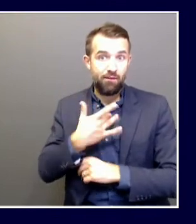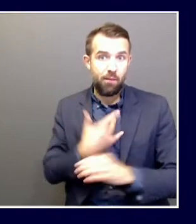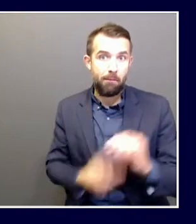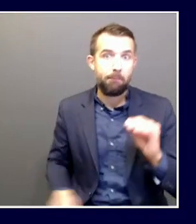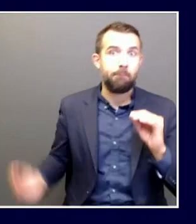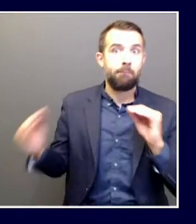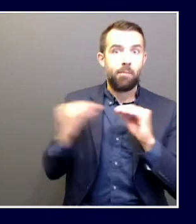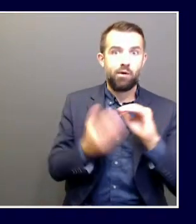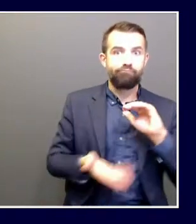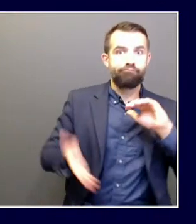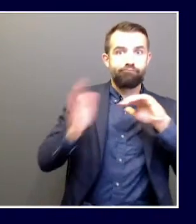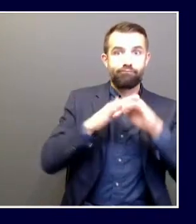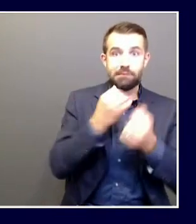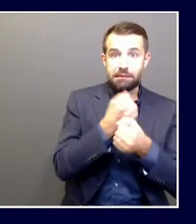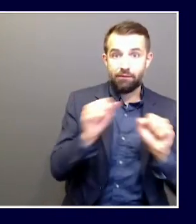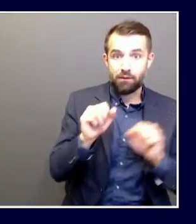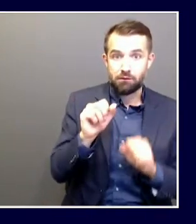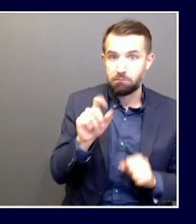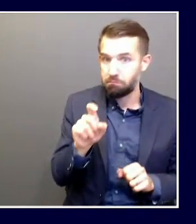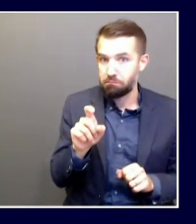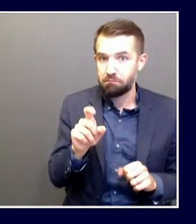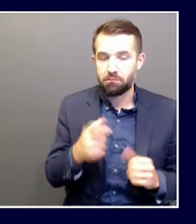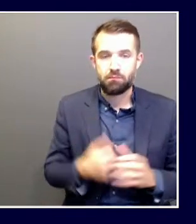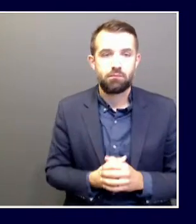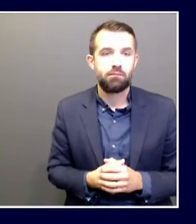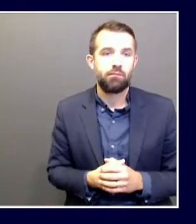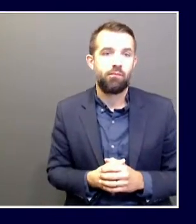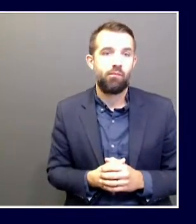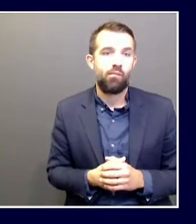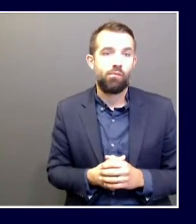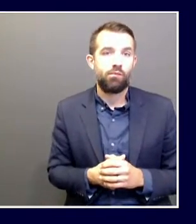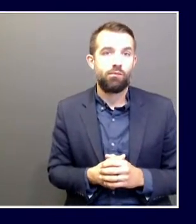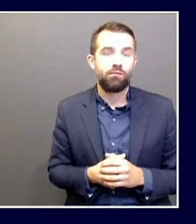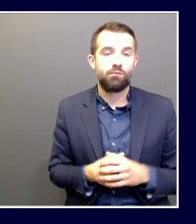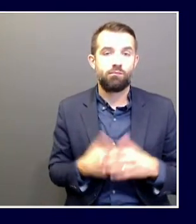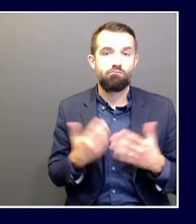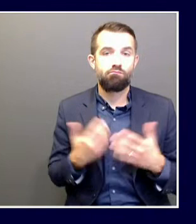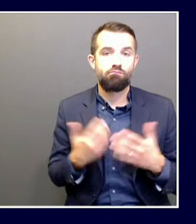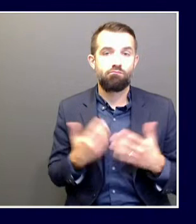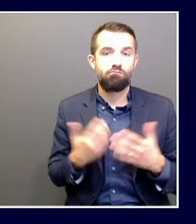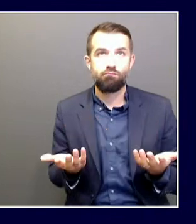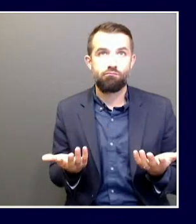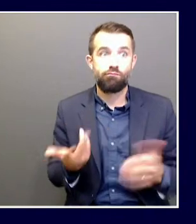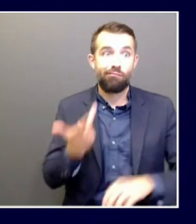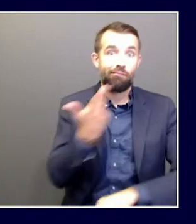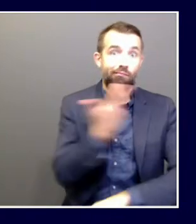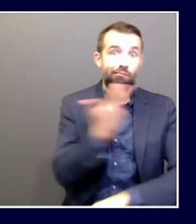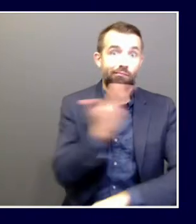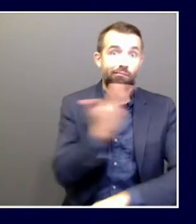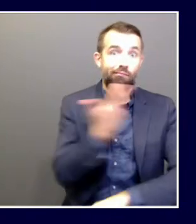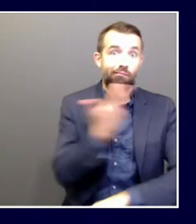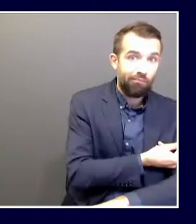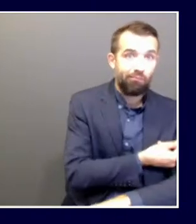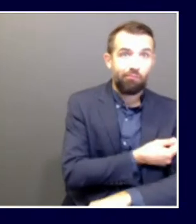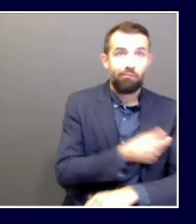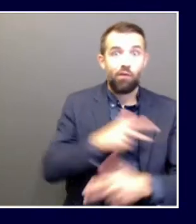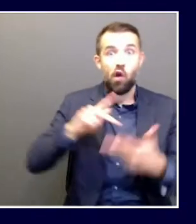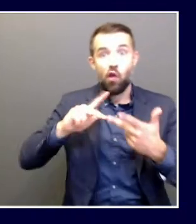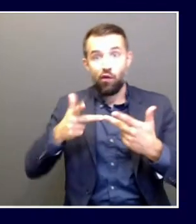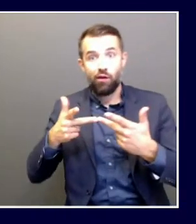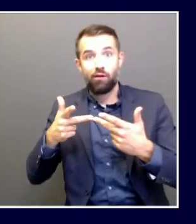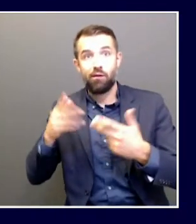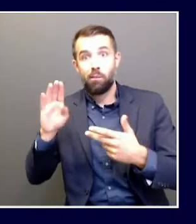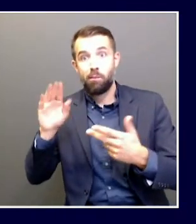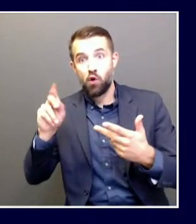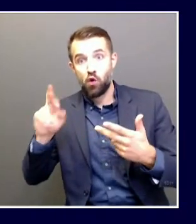the other limit the spread of the virus and or community transmission? It's a great question, Megan, and it's